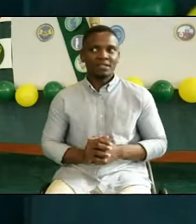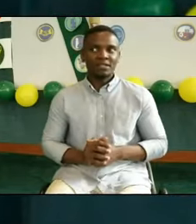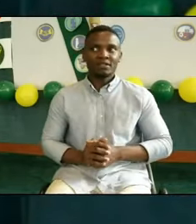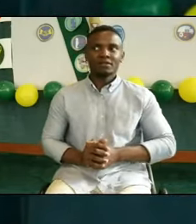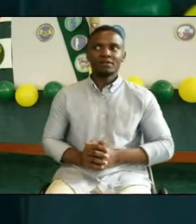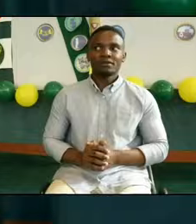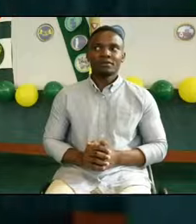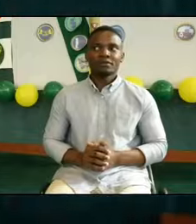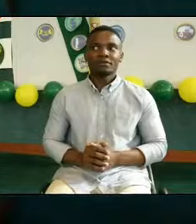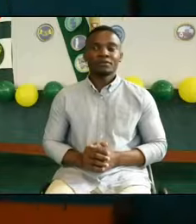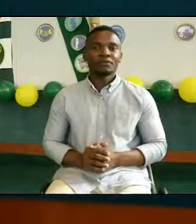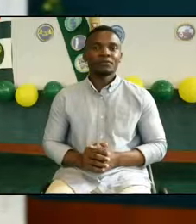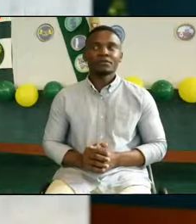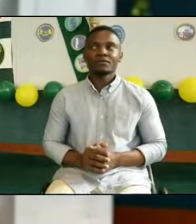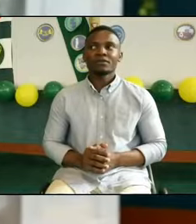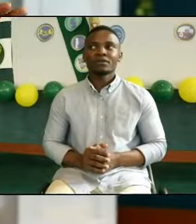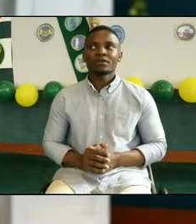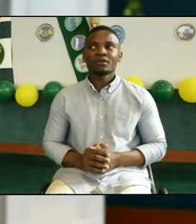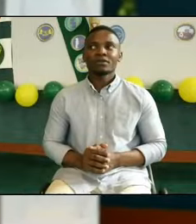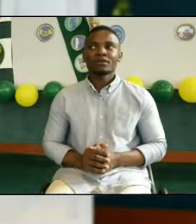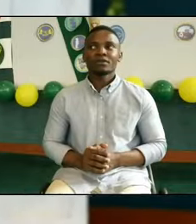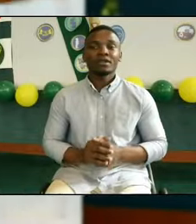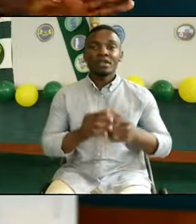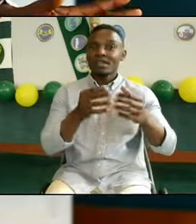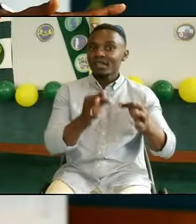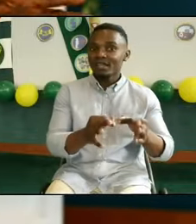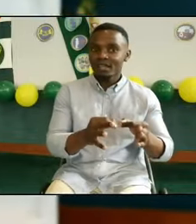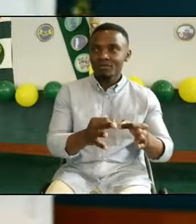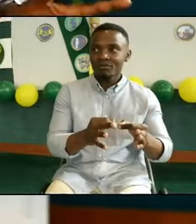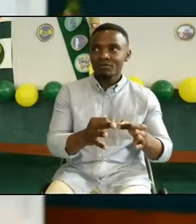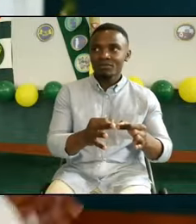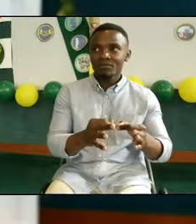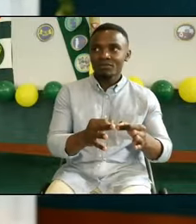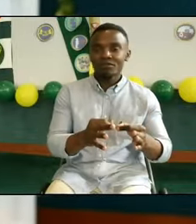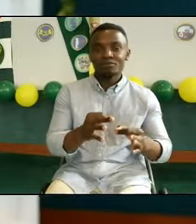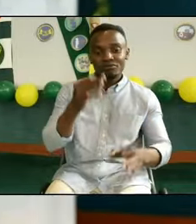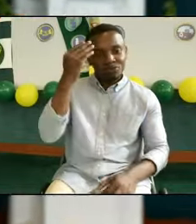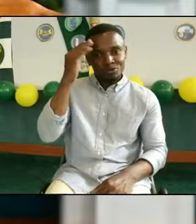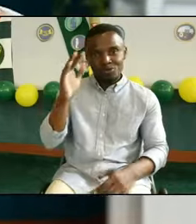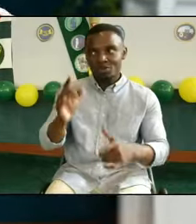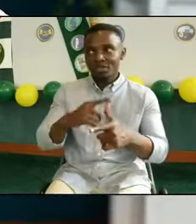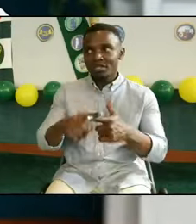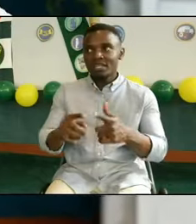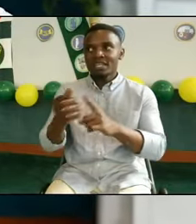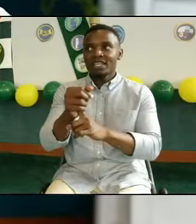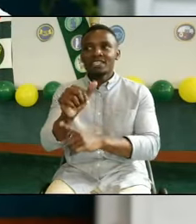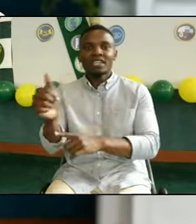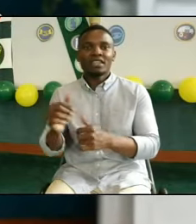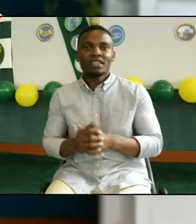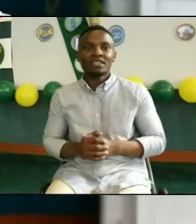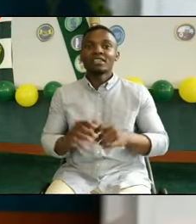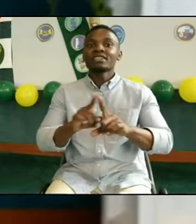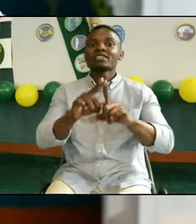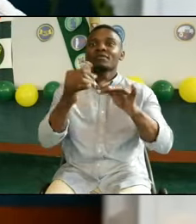eternity." Praise the Lord. If you will not agree to that, you can go look for a different land. And MTN will not get a land